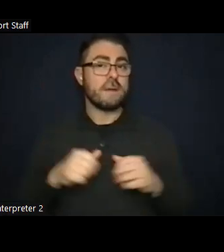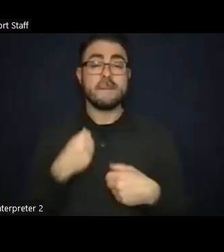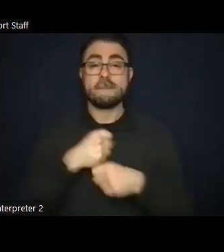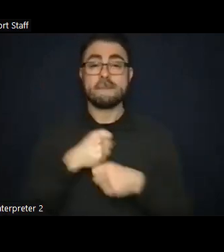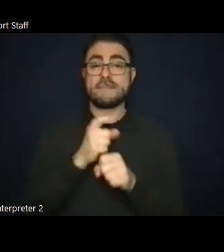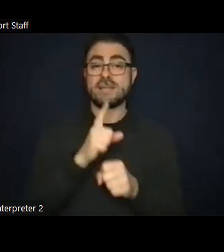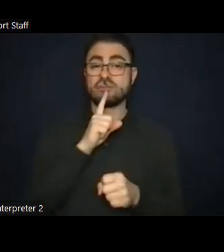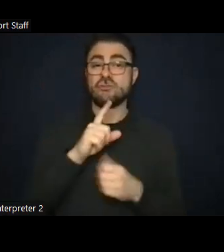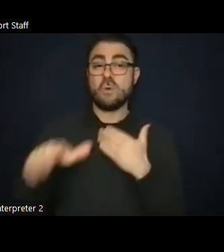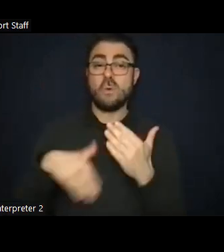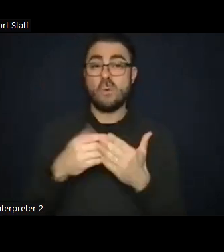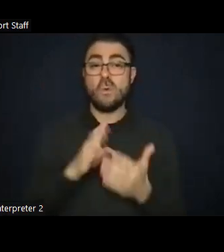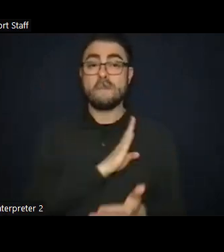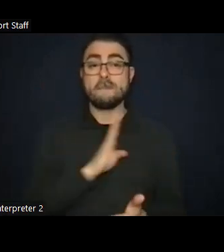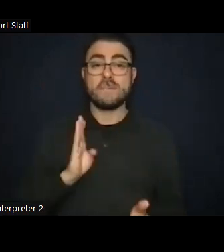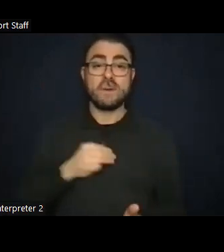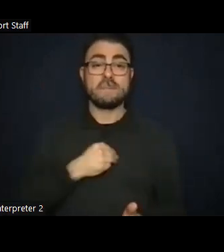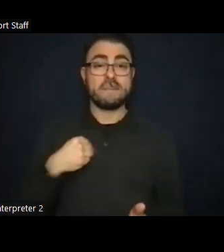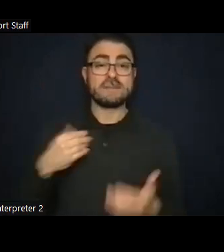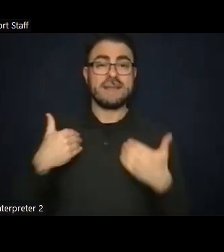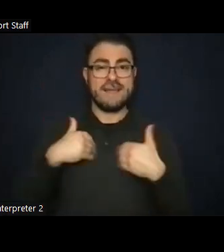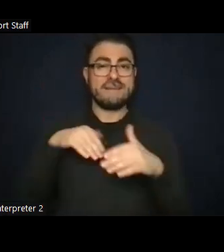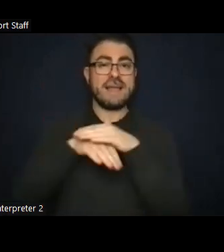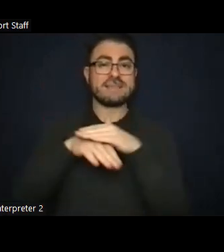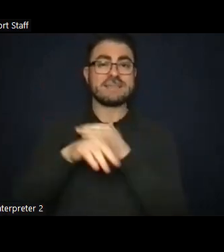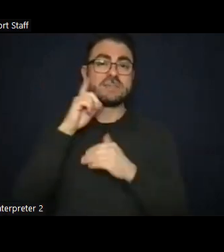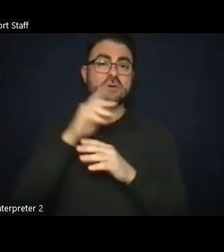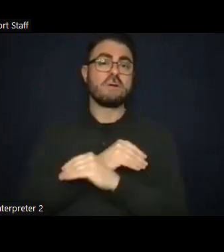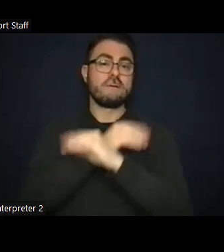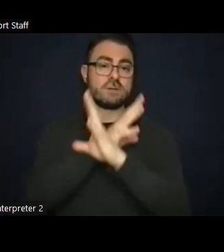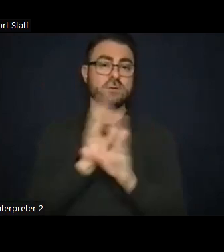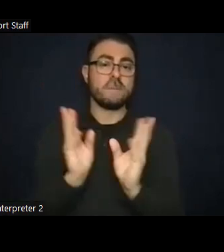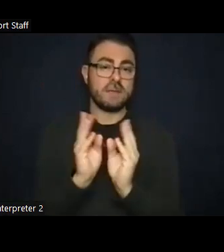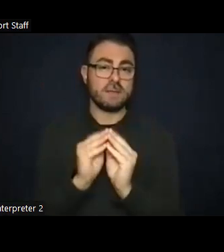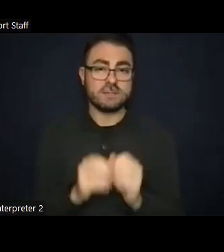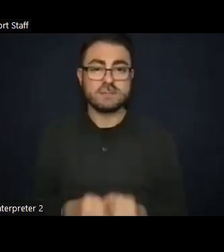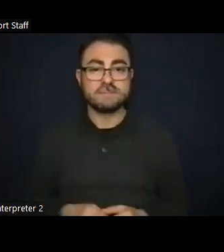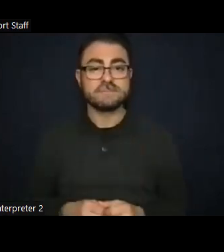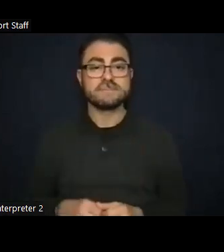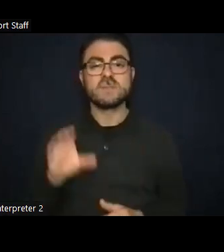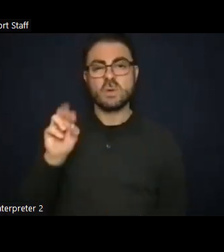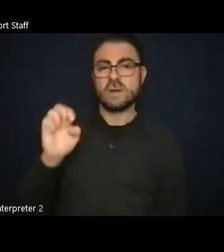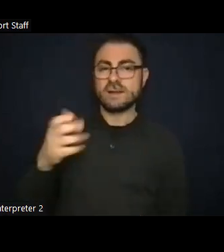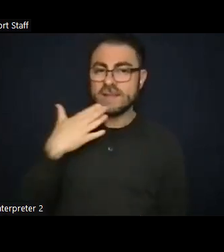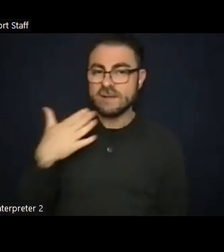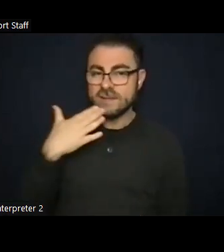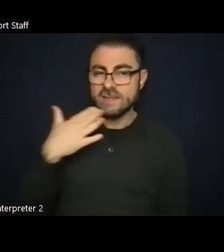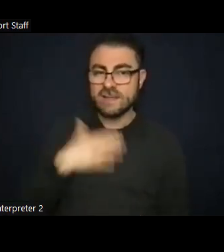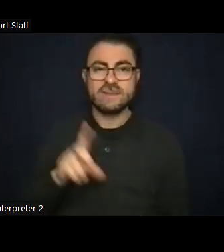members have access to virtual meetings so that they have advice. Thank you,